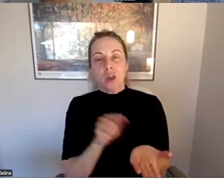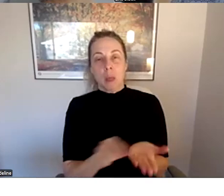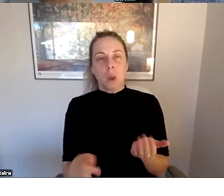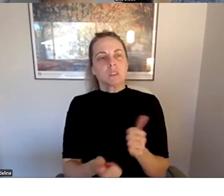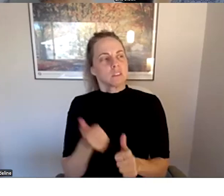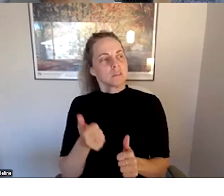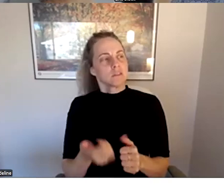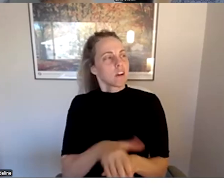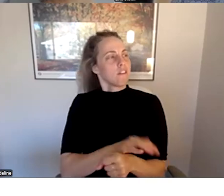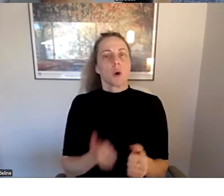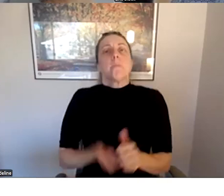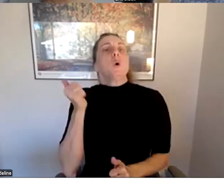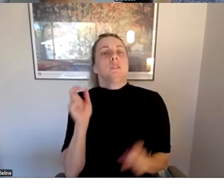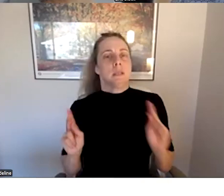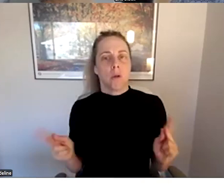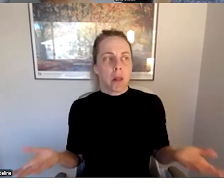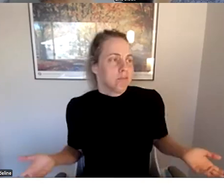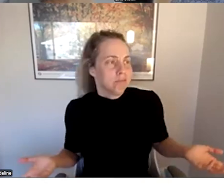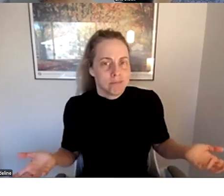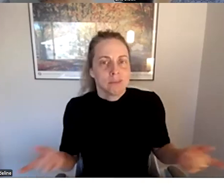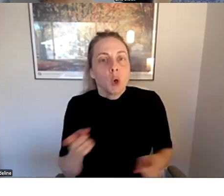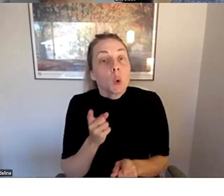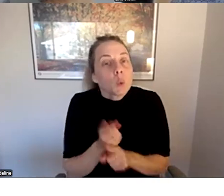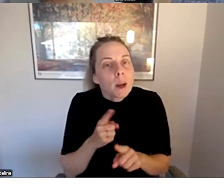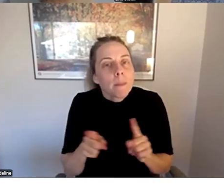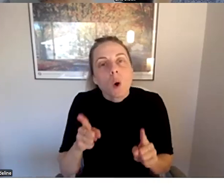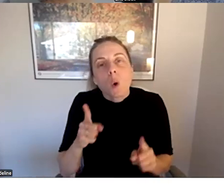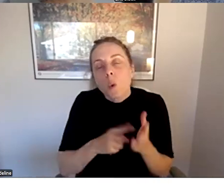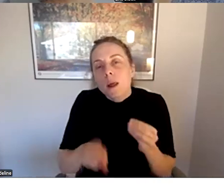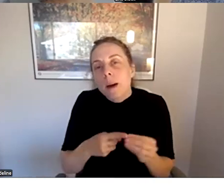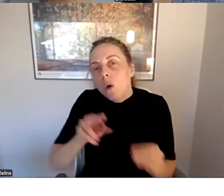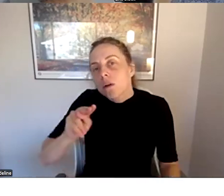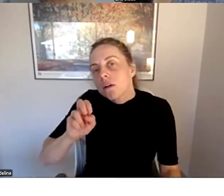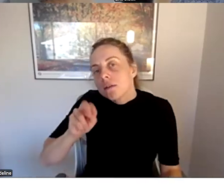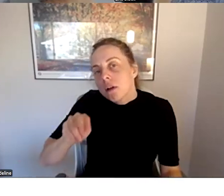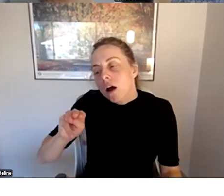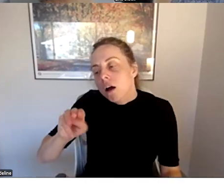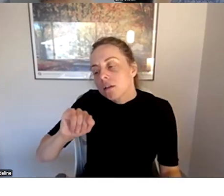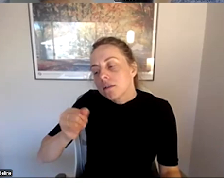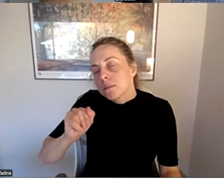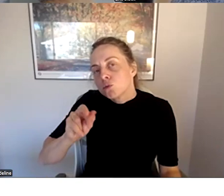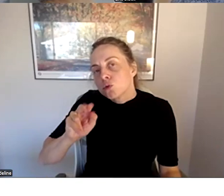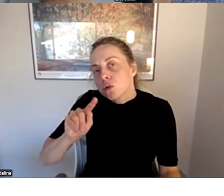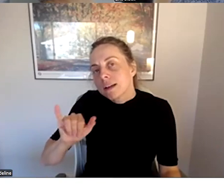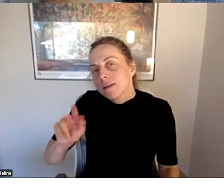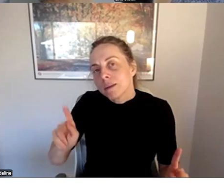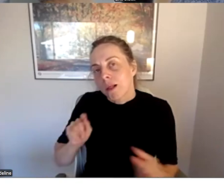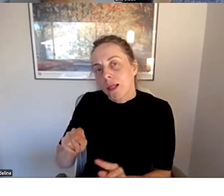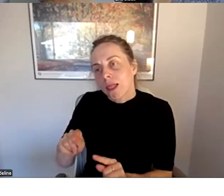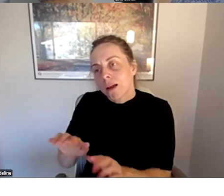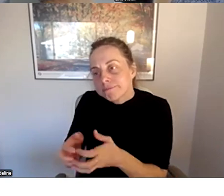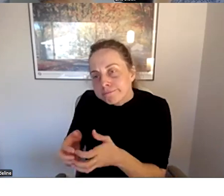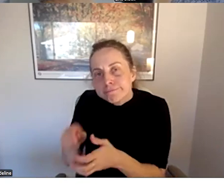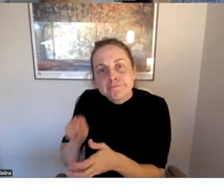employer or employees. But what about the non-majority? And those non-majority are typically those